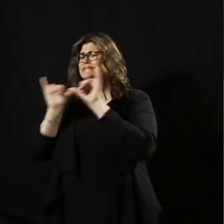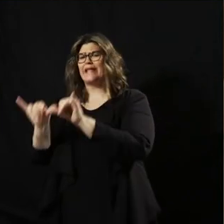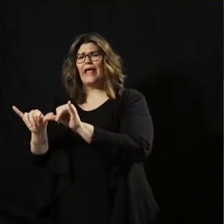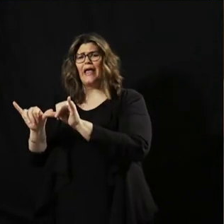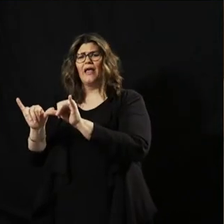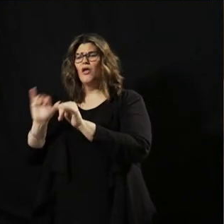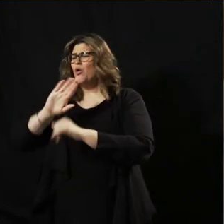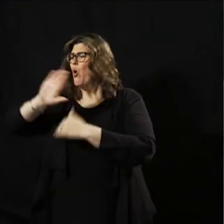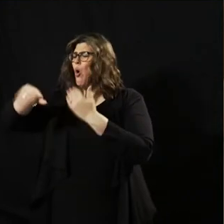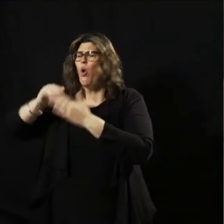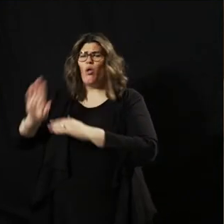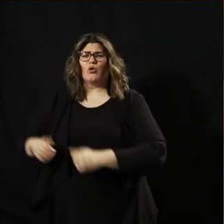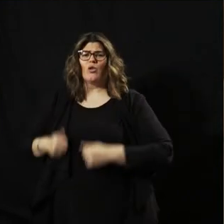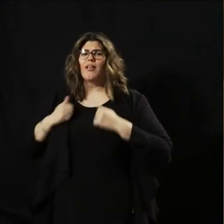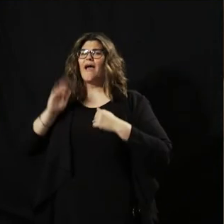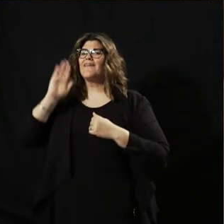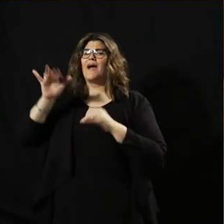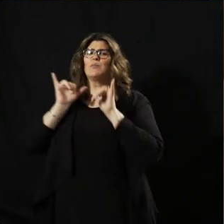of their life.